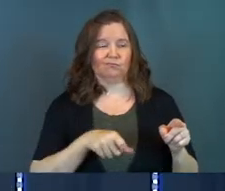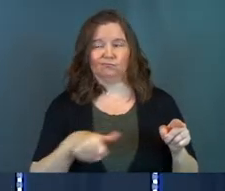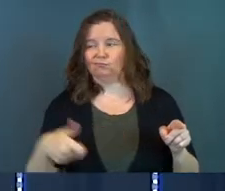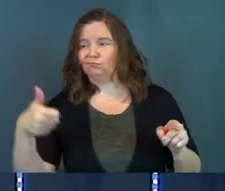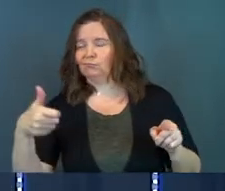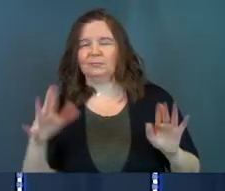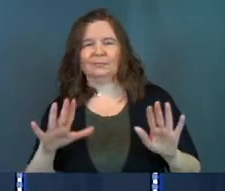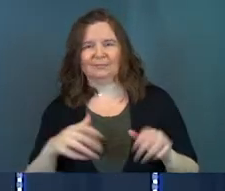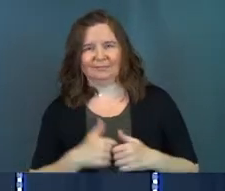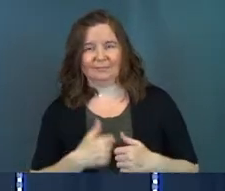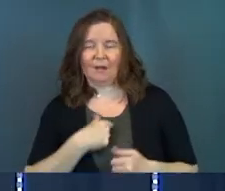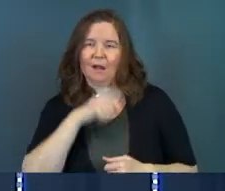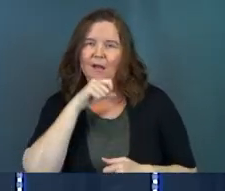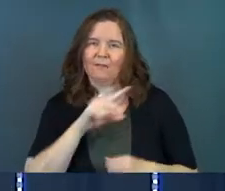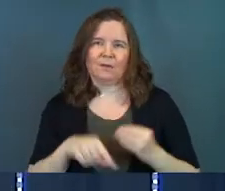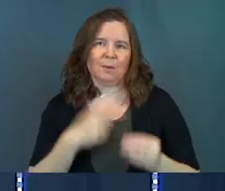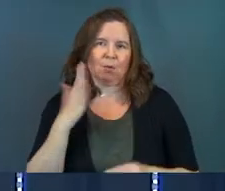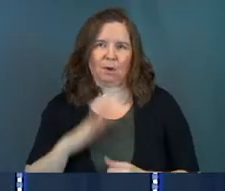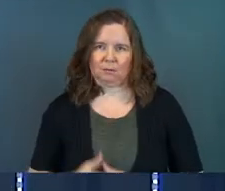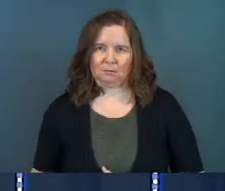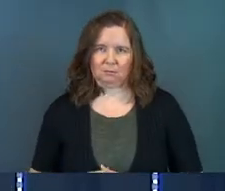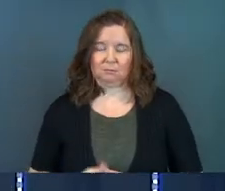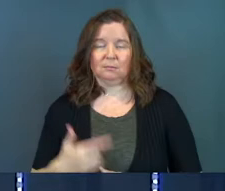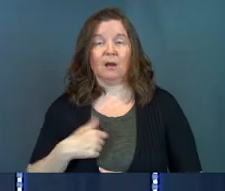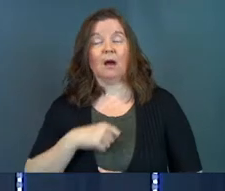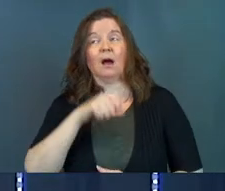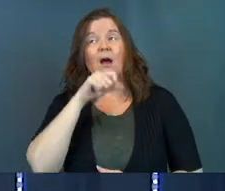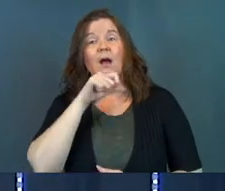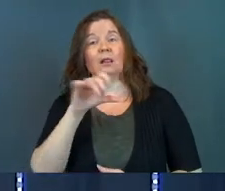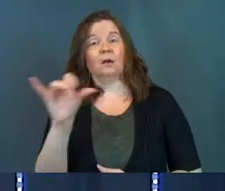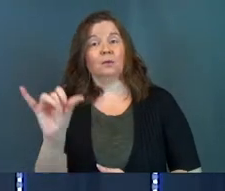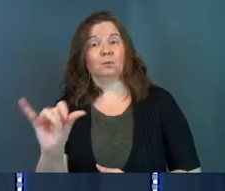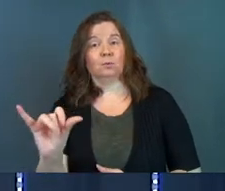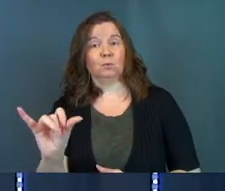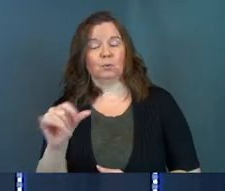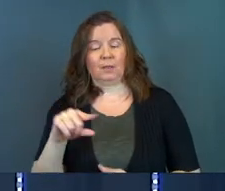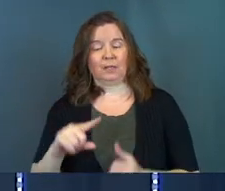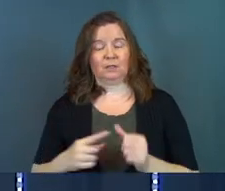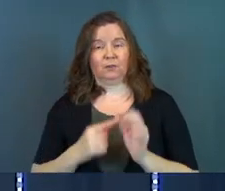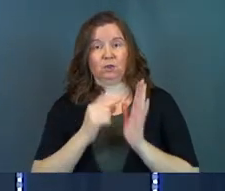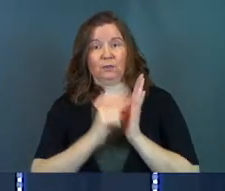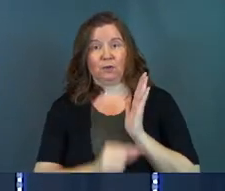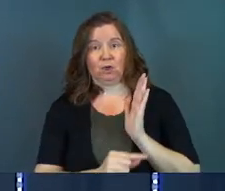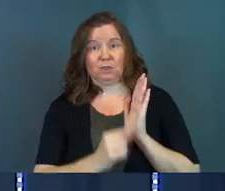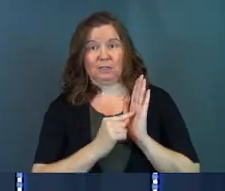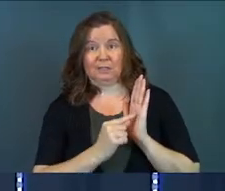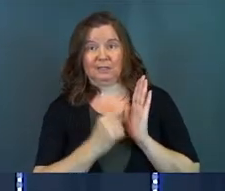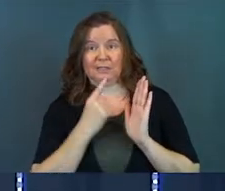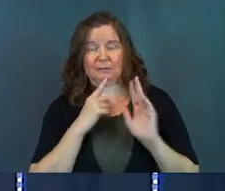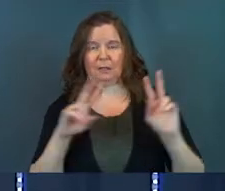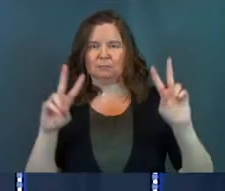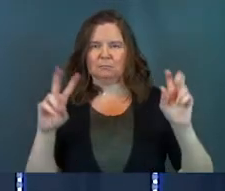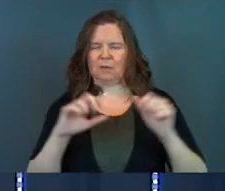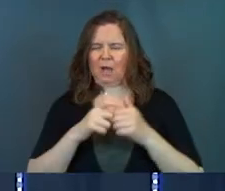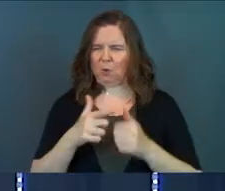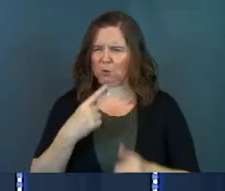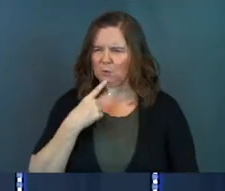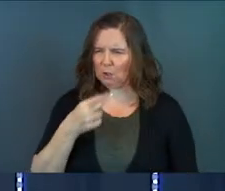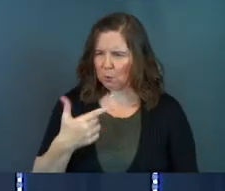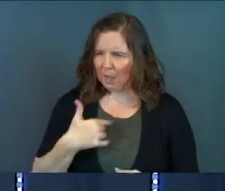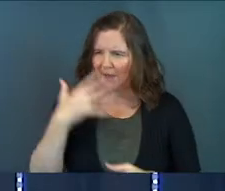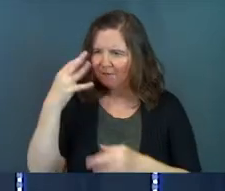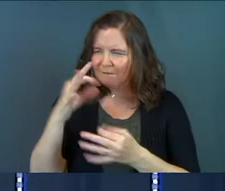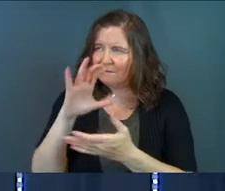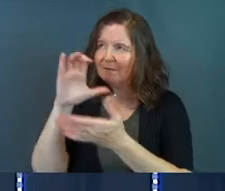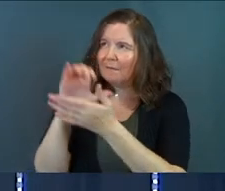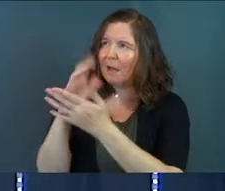I love that about God. I love, too, in this first verse, he says, how can you claim to have faith in